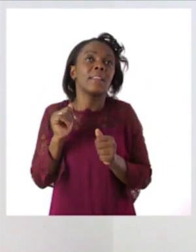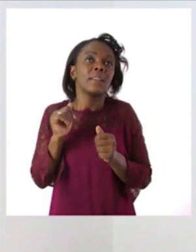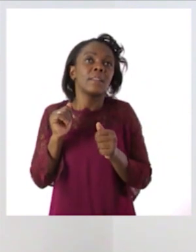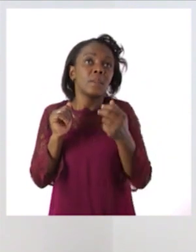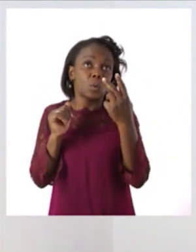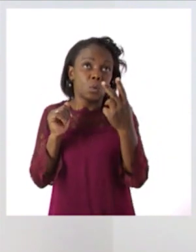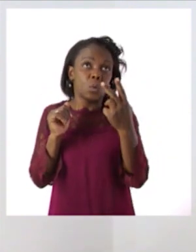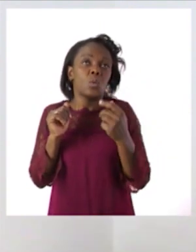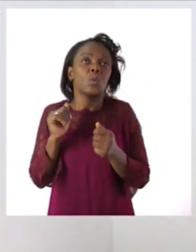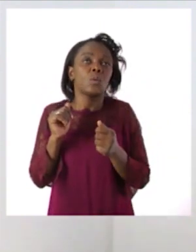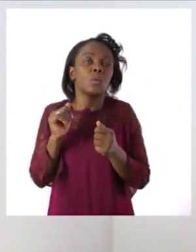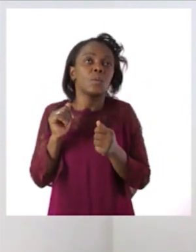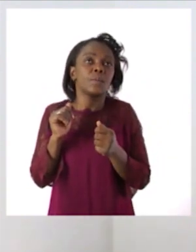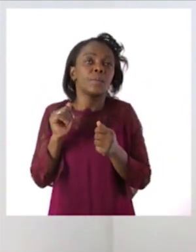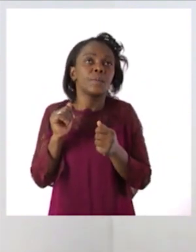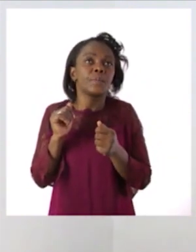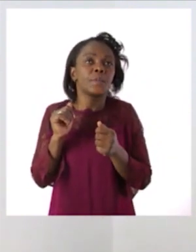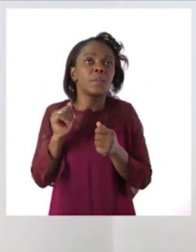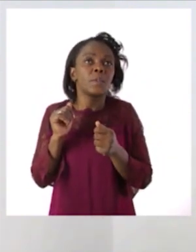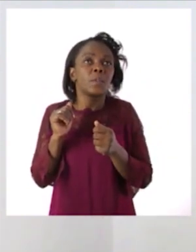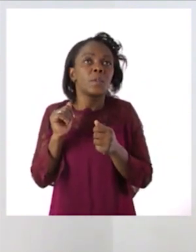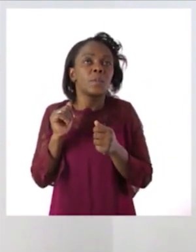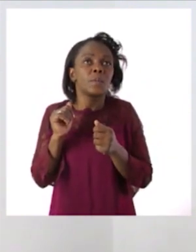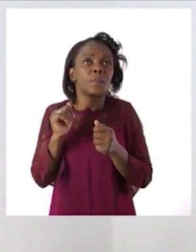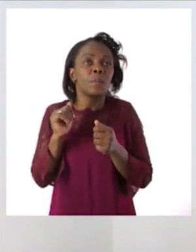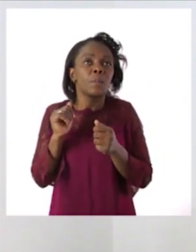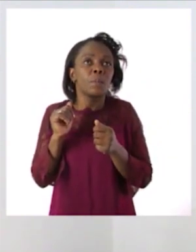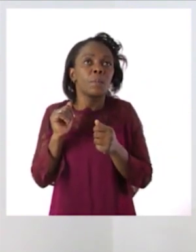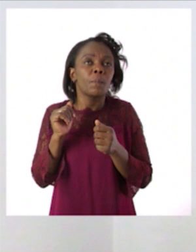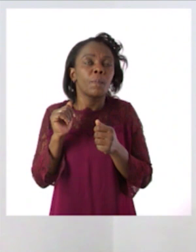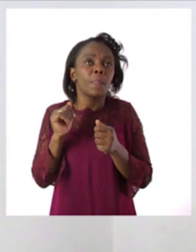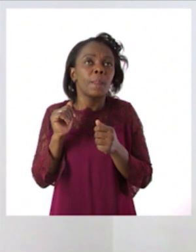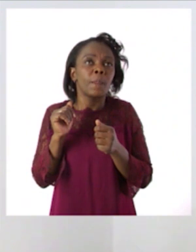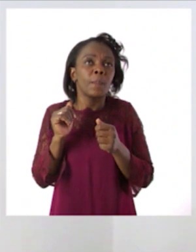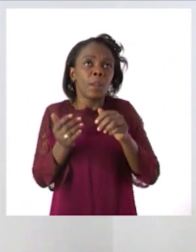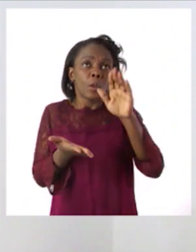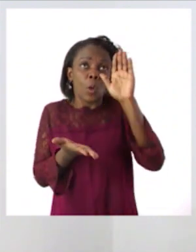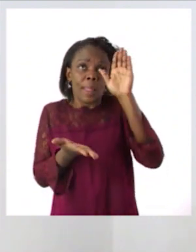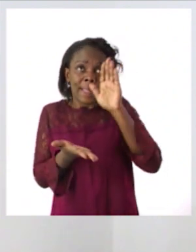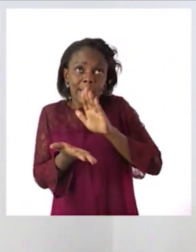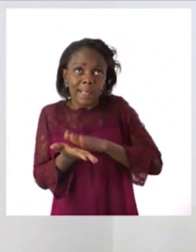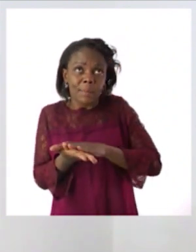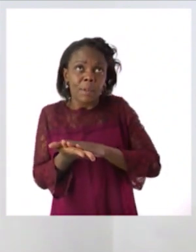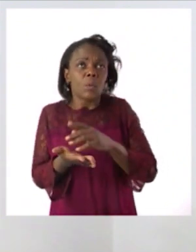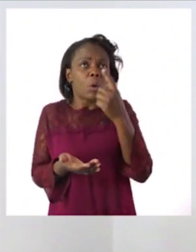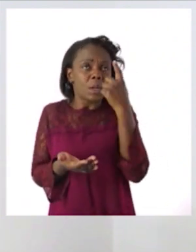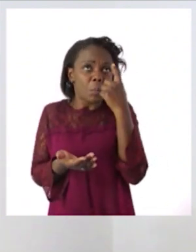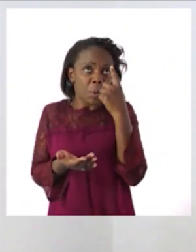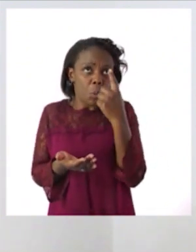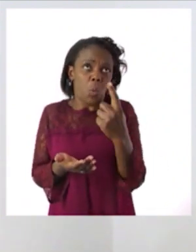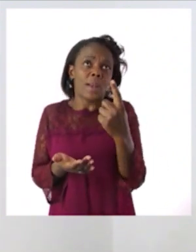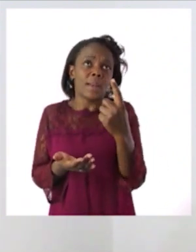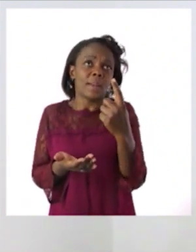It's only taking 1 vowel. So this sound here, the A for the elephant and the A for the apple, is just